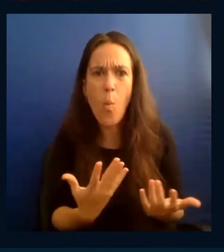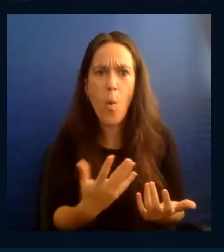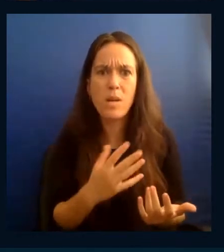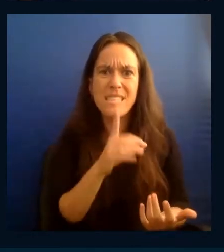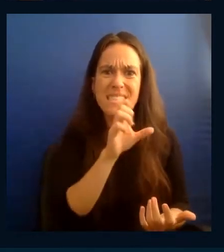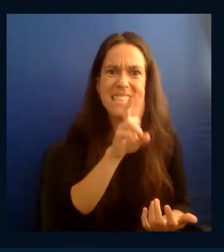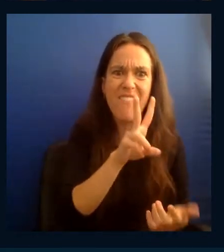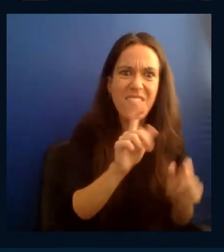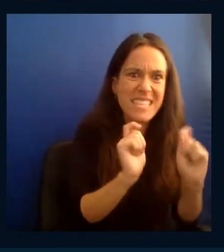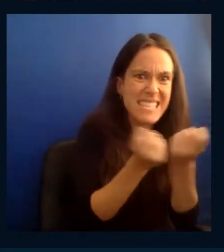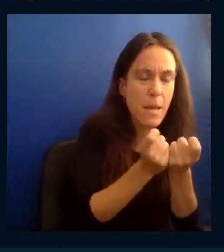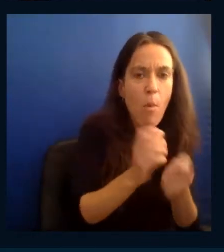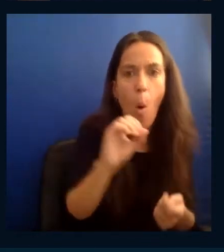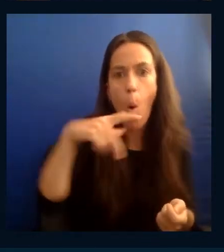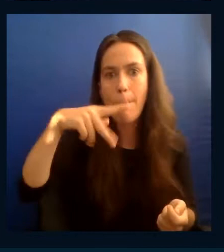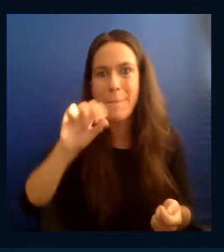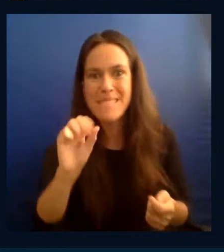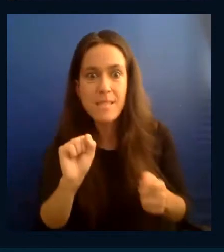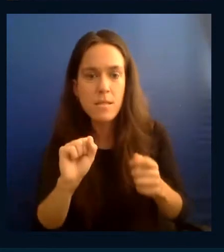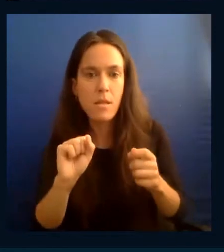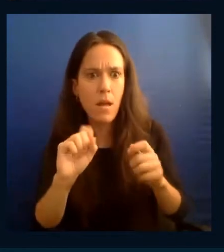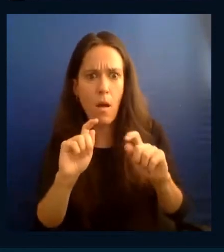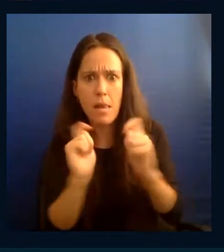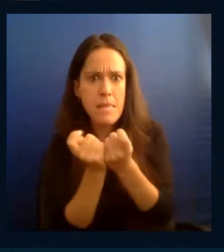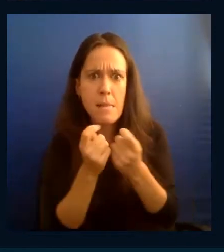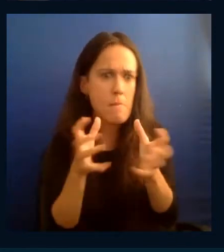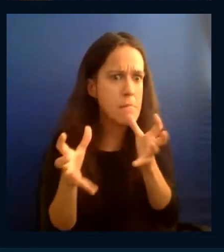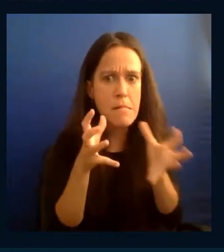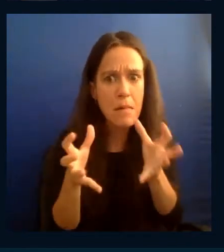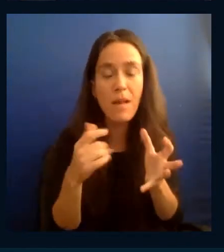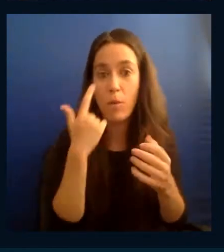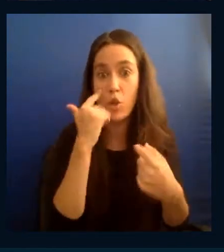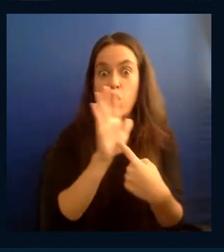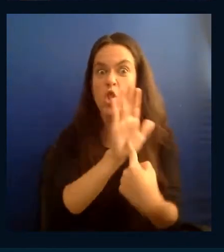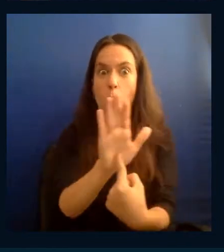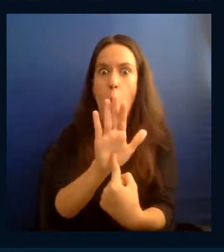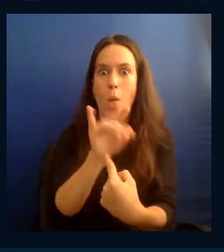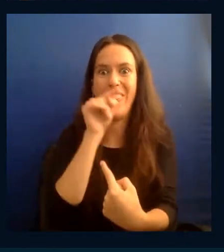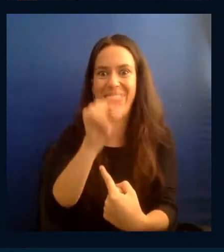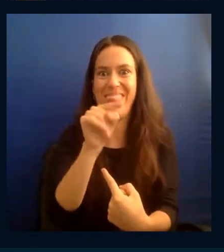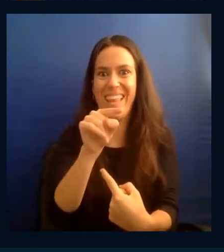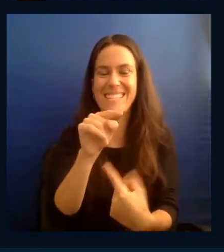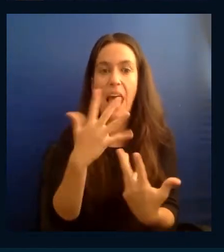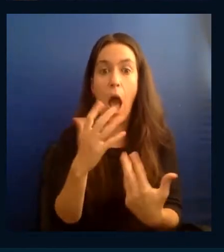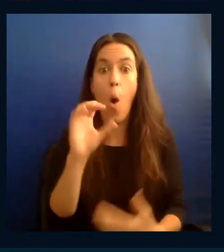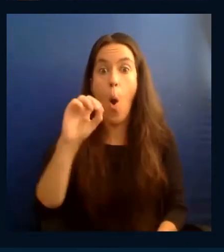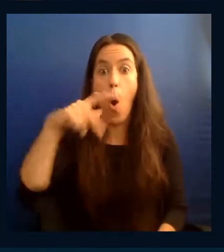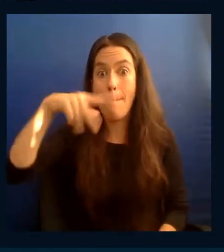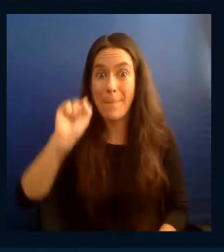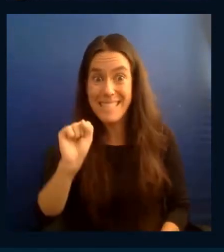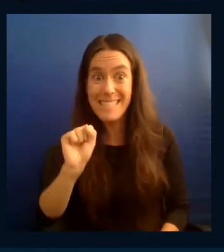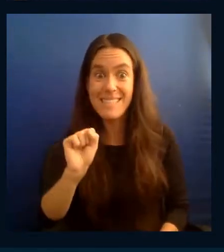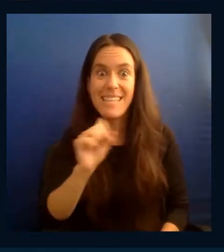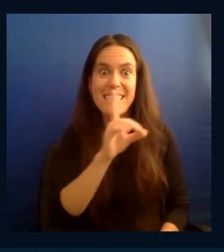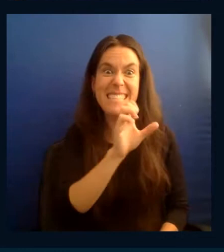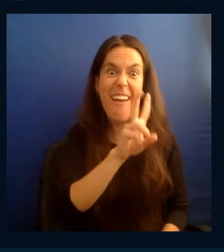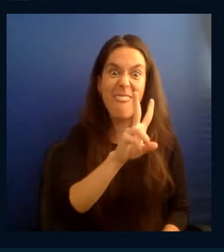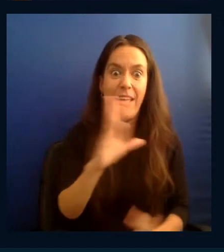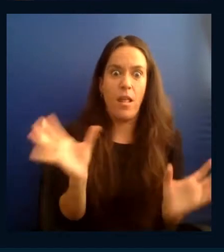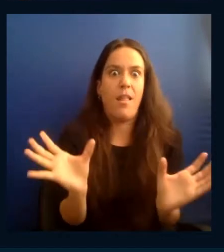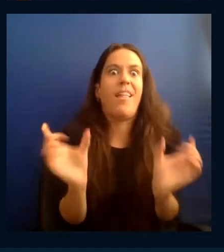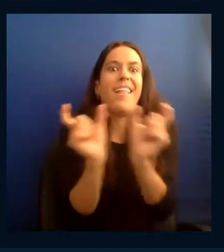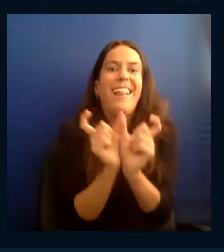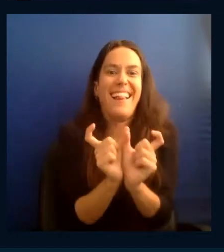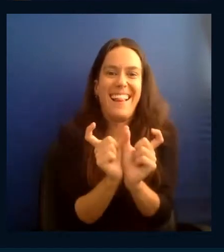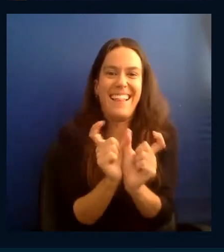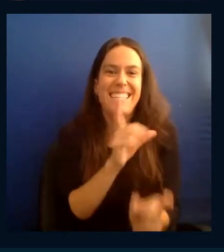control over how these applications are deploying? So what we're going to do in a minute is show you how that the ops teams and the dev teams can work together to do this